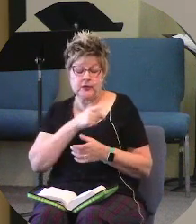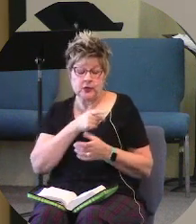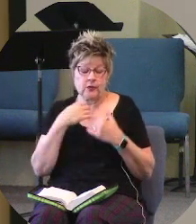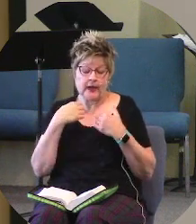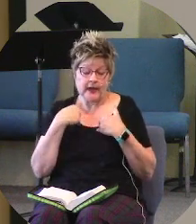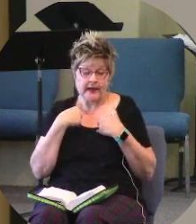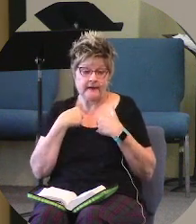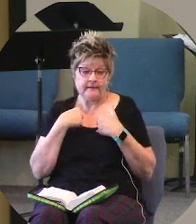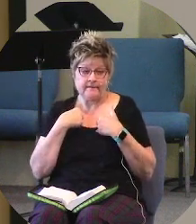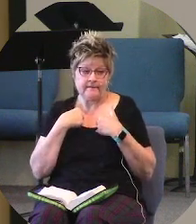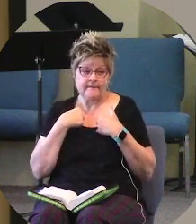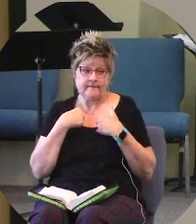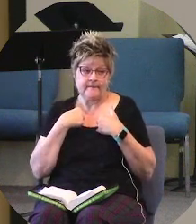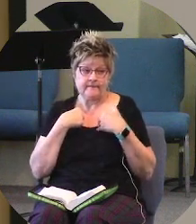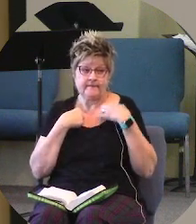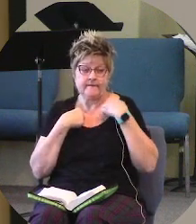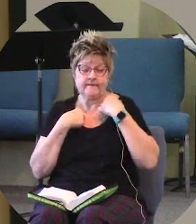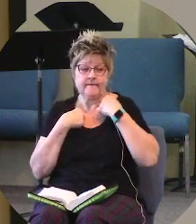you've got,